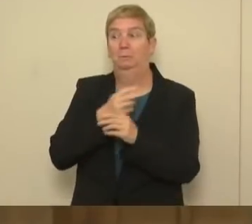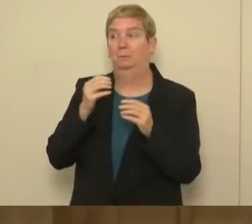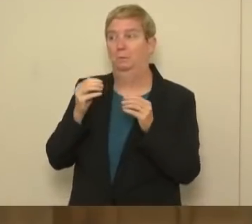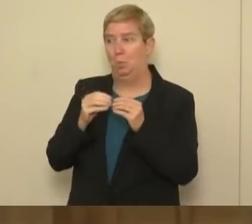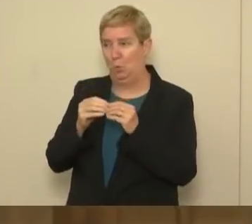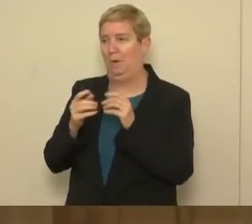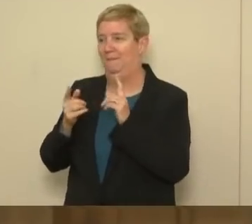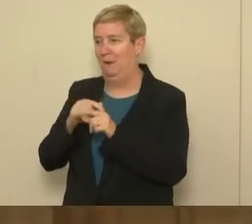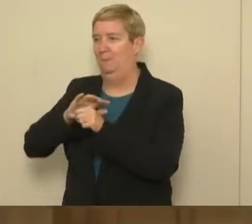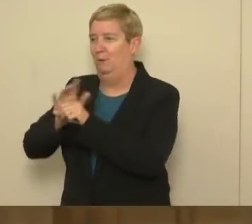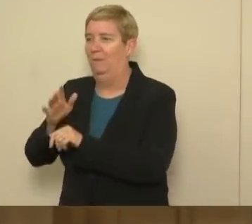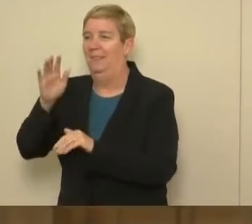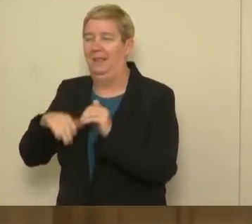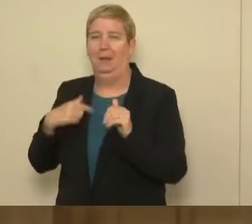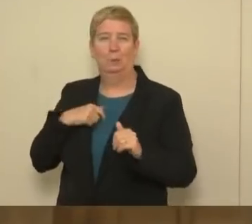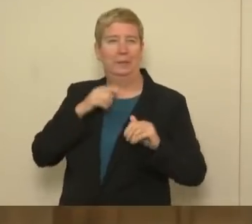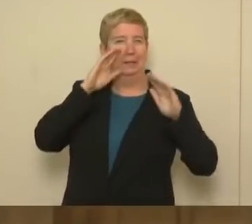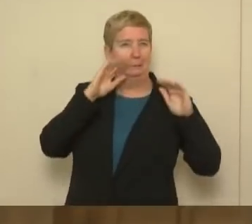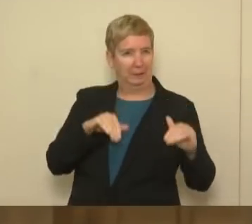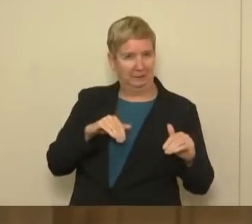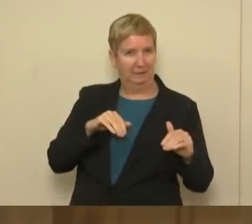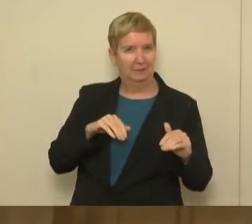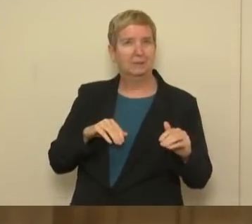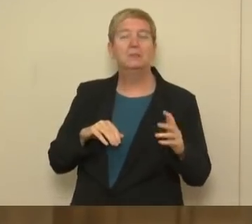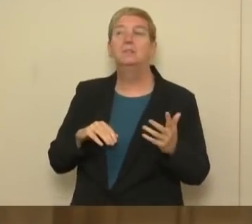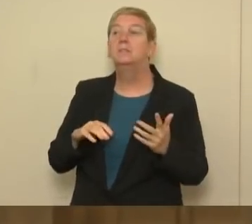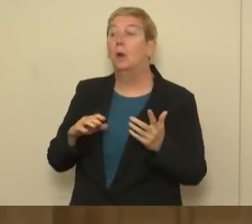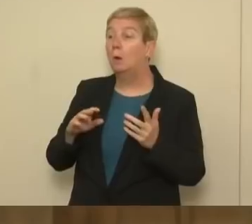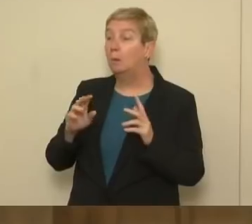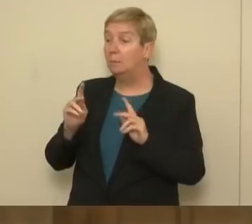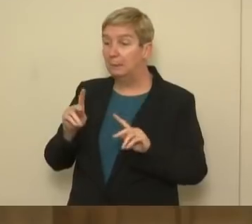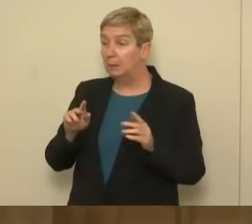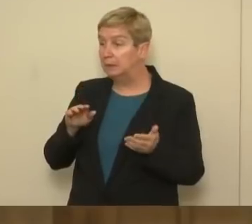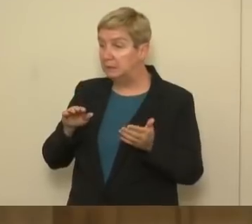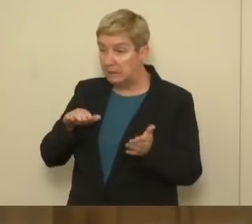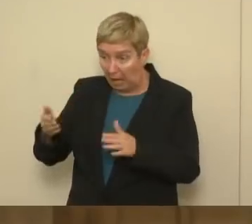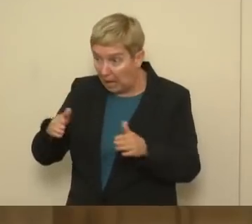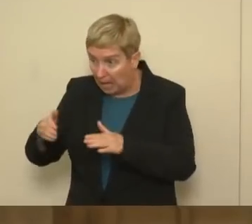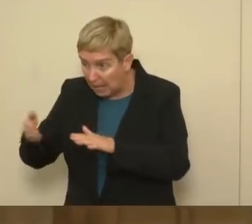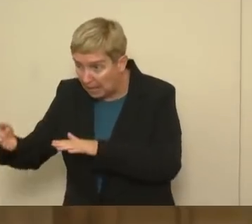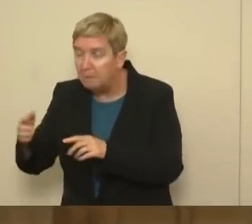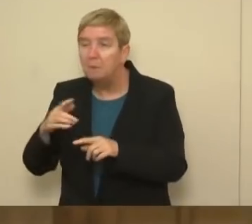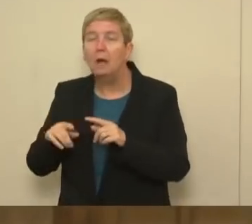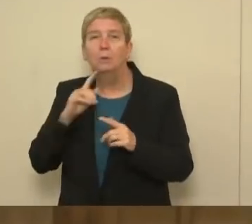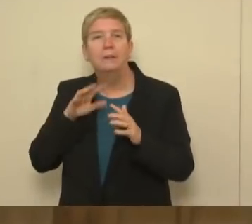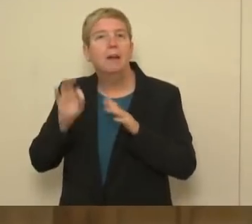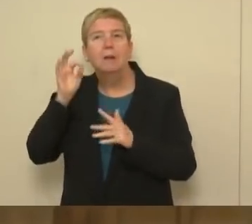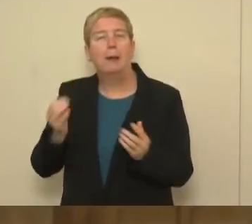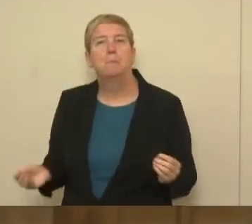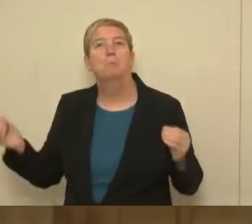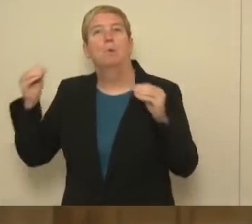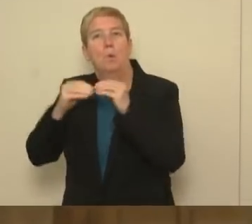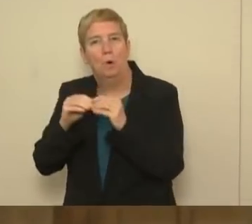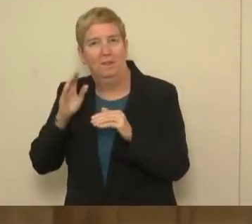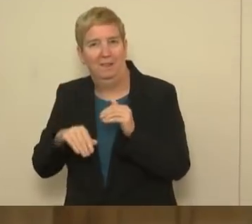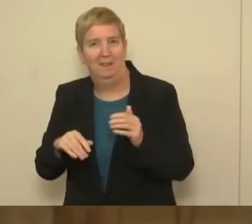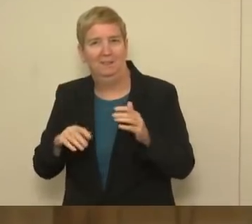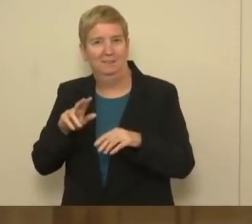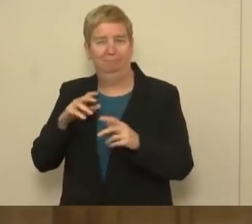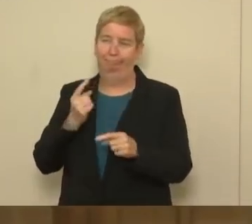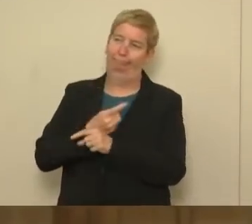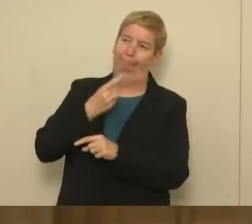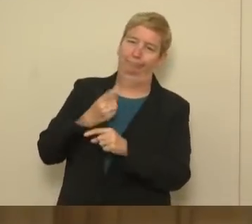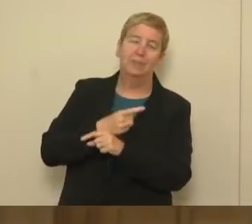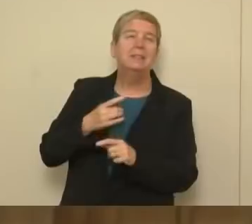was expected. So a couple of things about excess deaths. The number of deaths varies by month of the year and sort of peaks in the winter and then